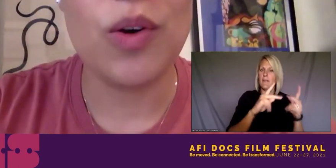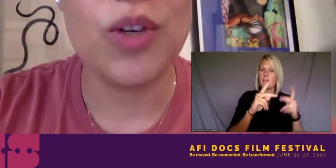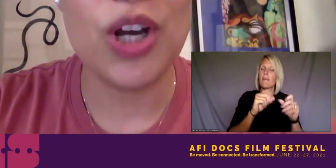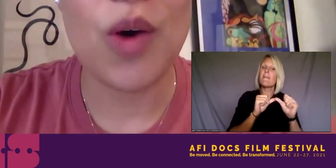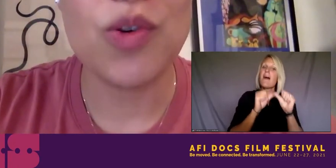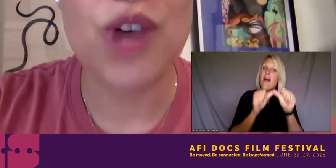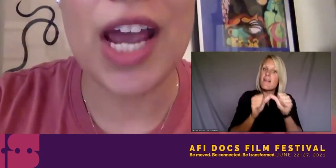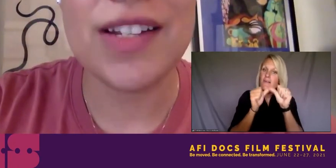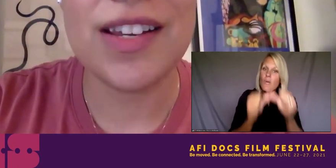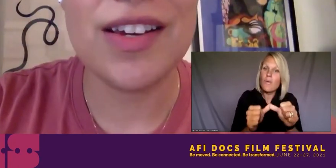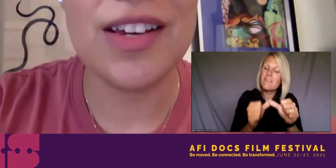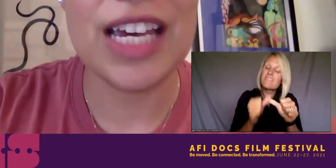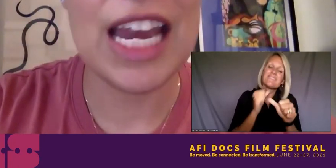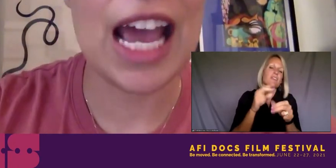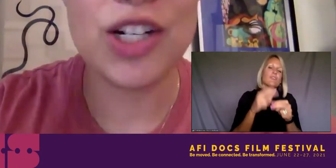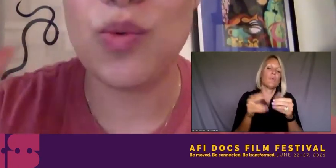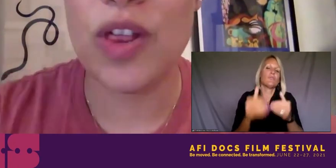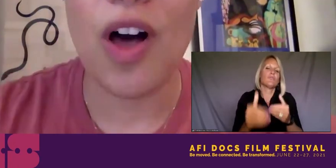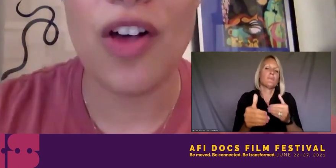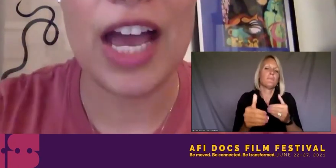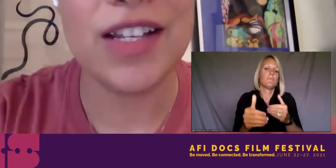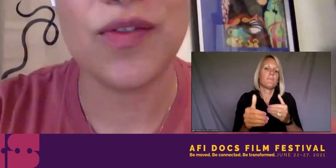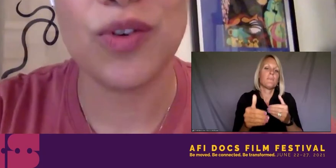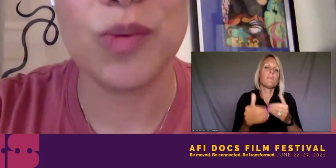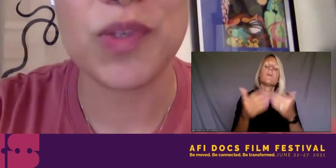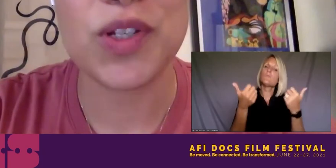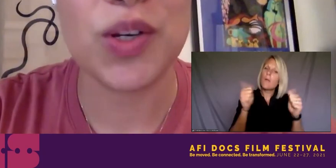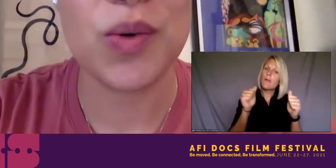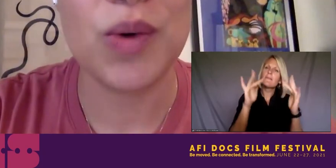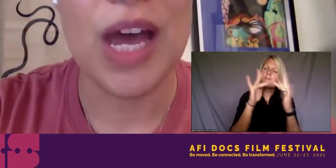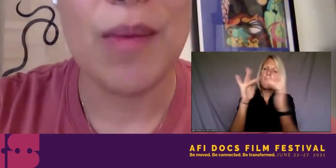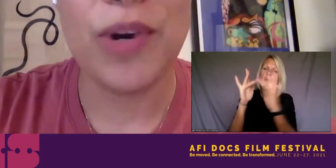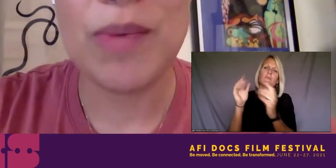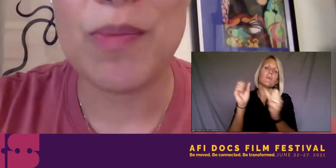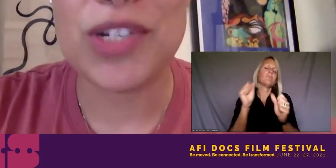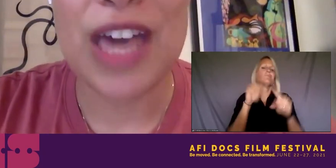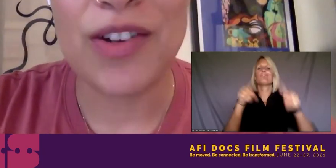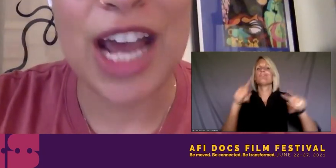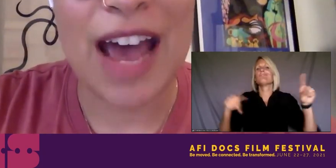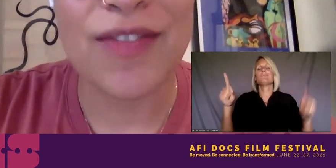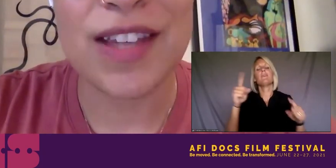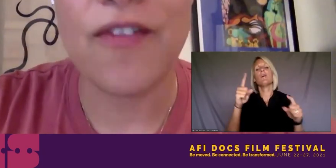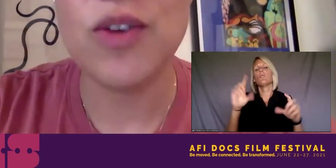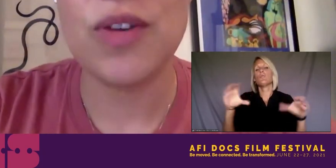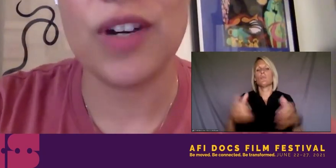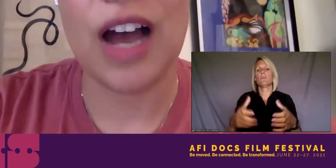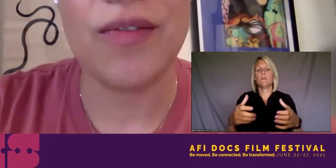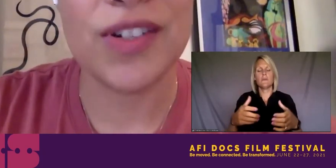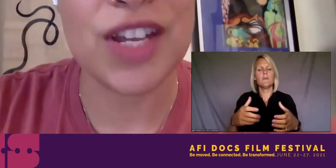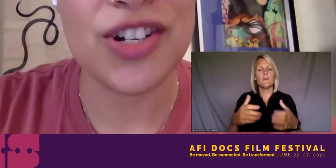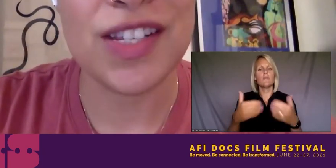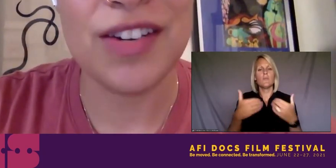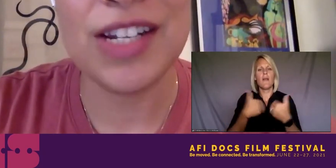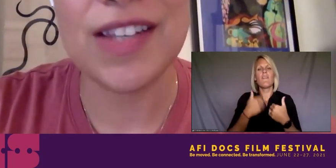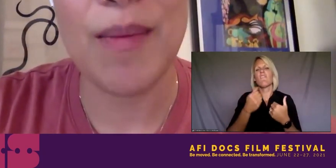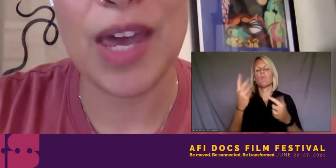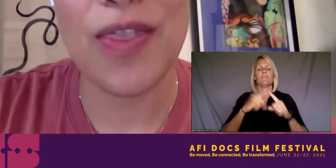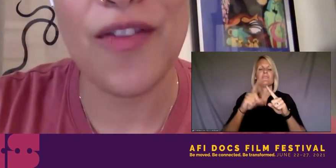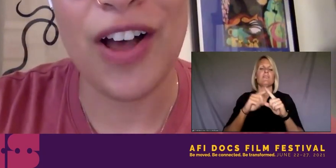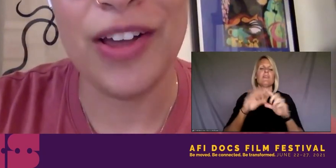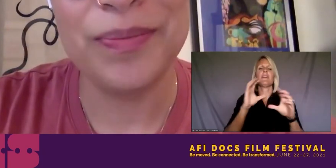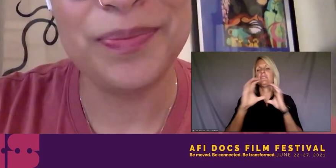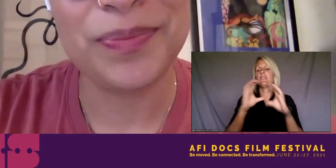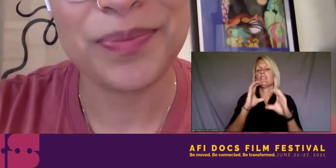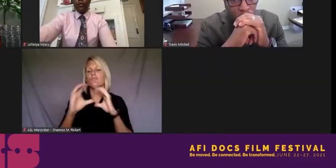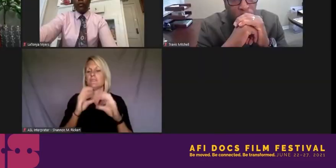So we're, you know, trying to connect with all kinds of groups to bring people together to have a few different conversation series